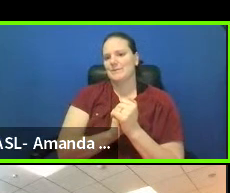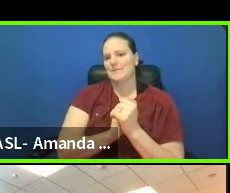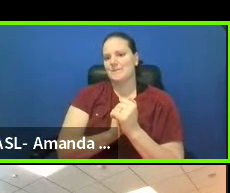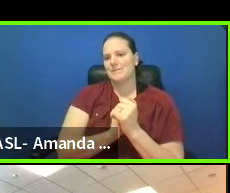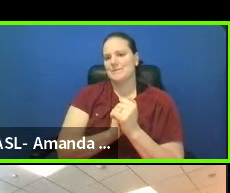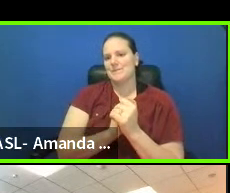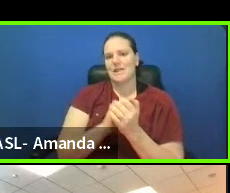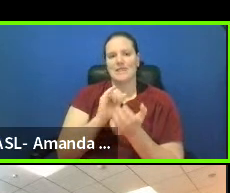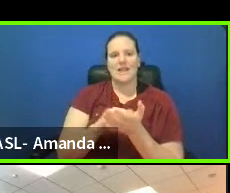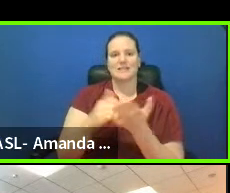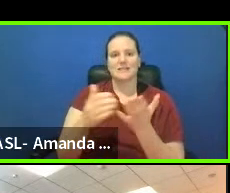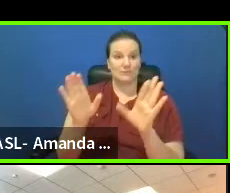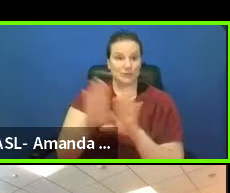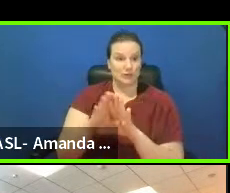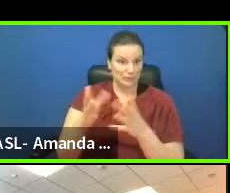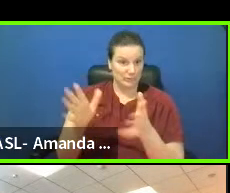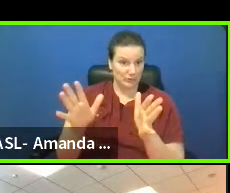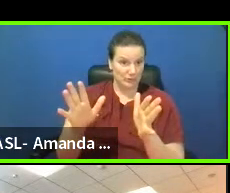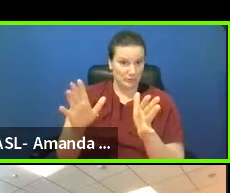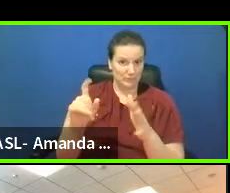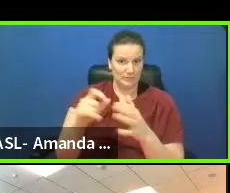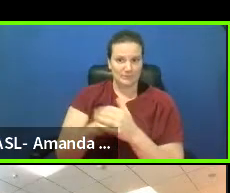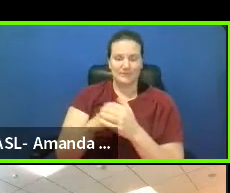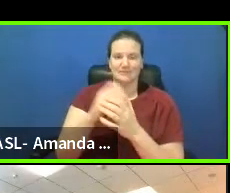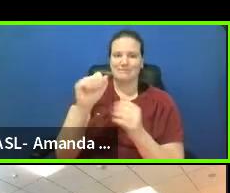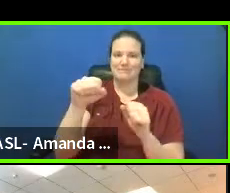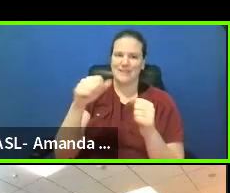And if that's it, are we through? I think